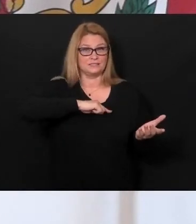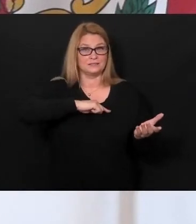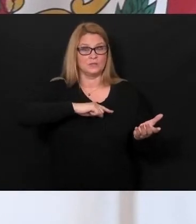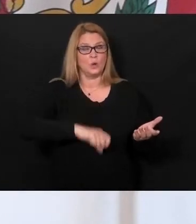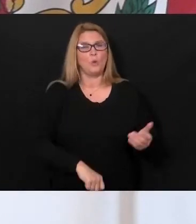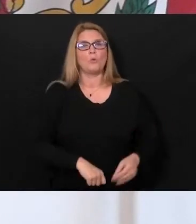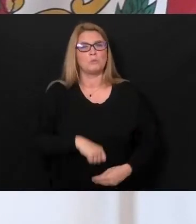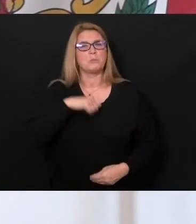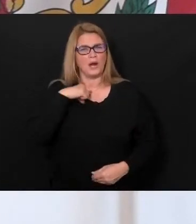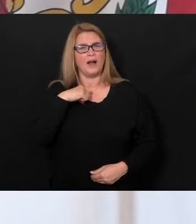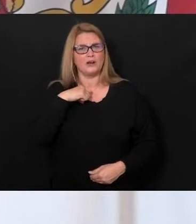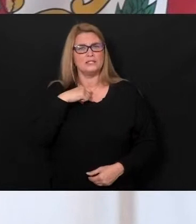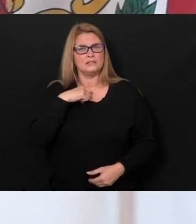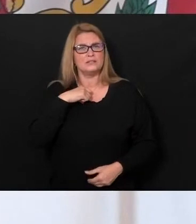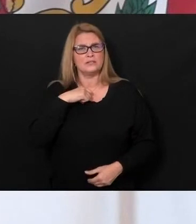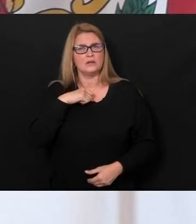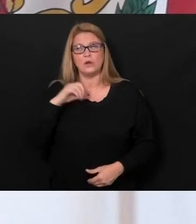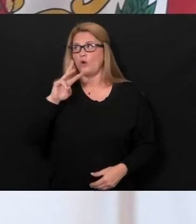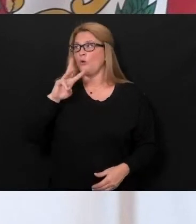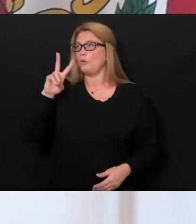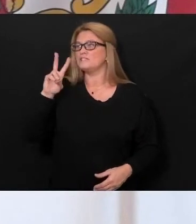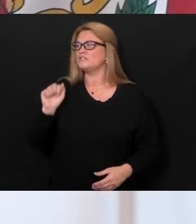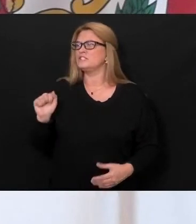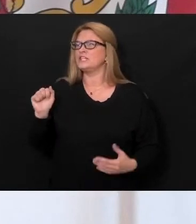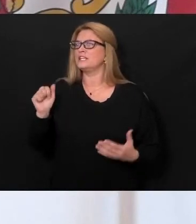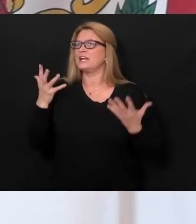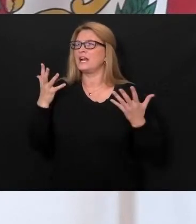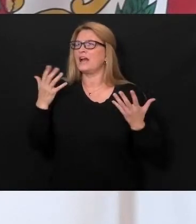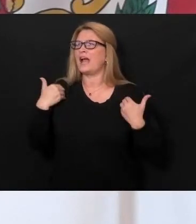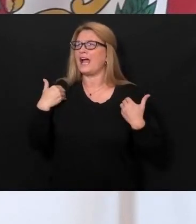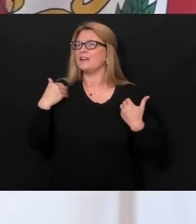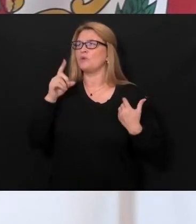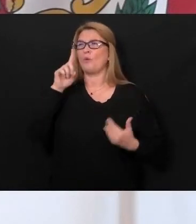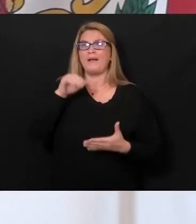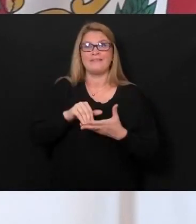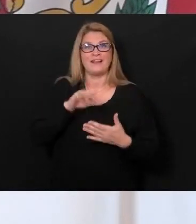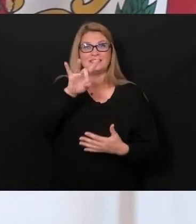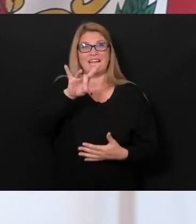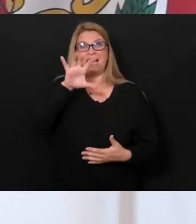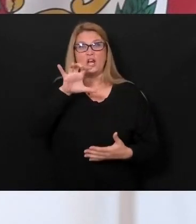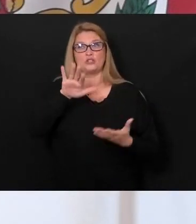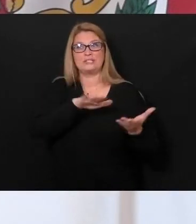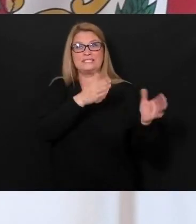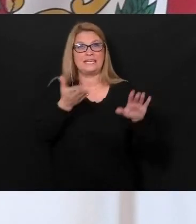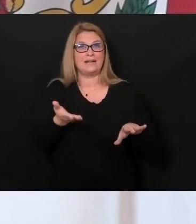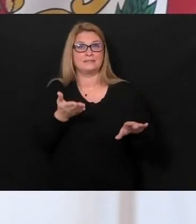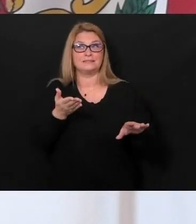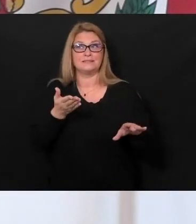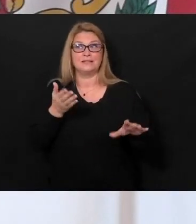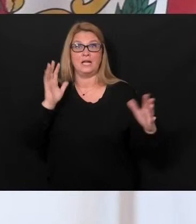proud that West Virginia has 1,849 deaths and not